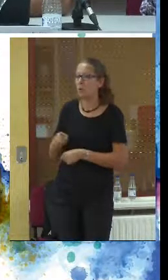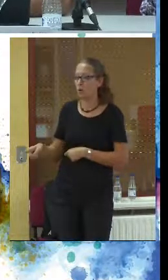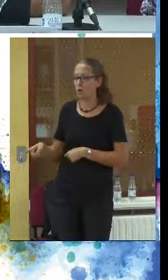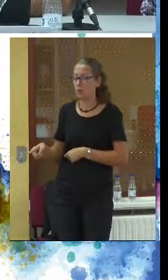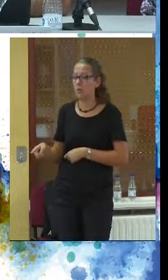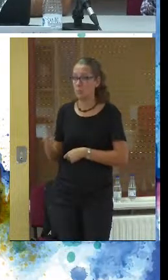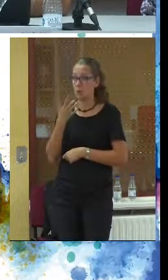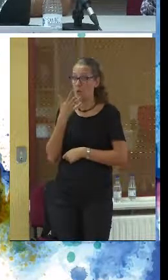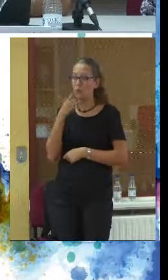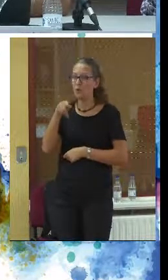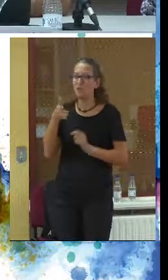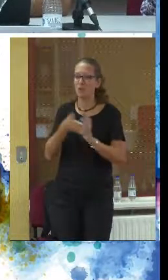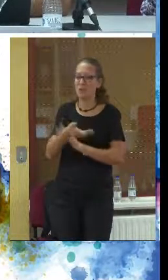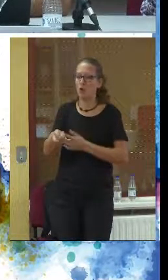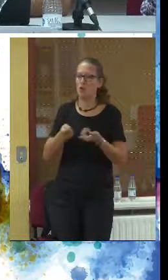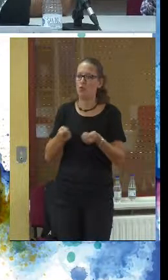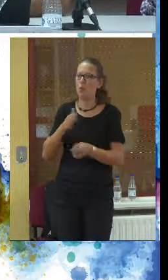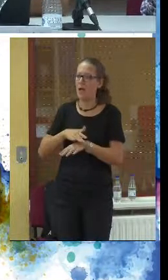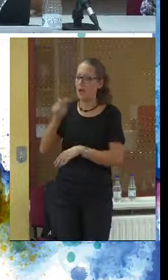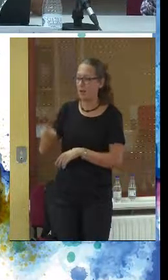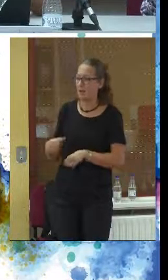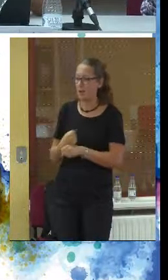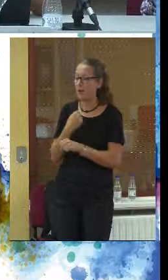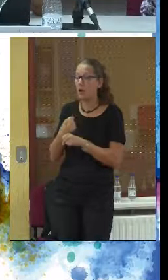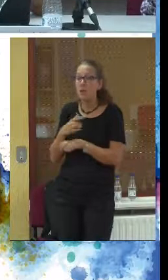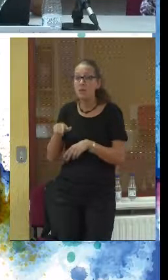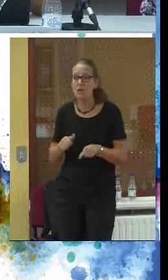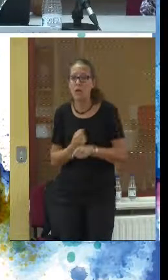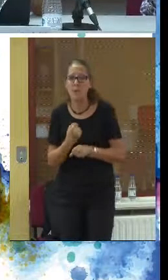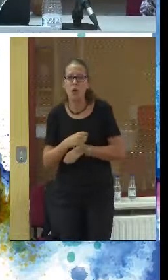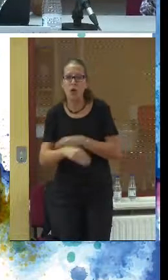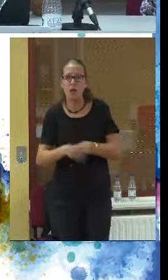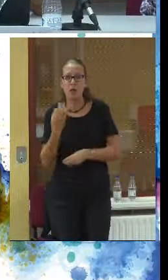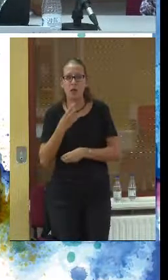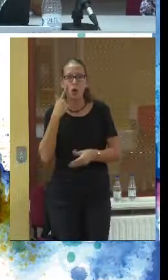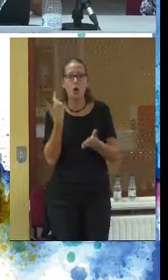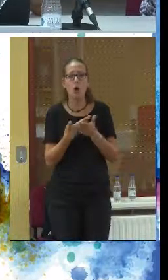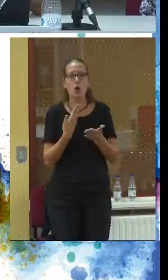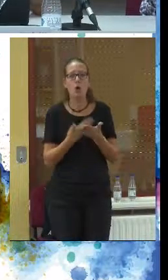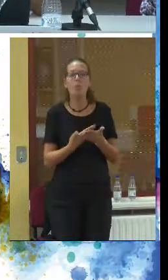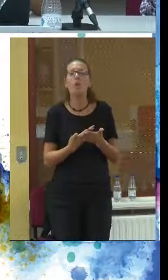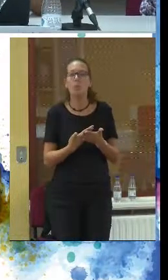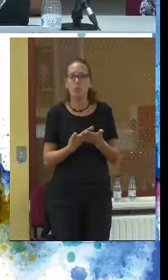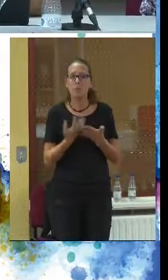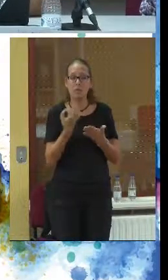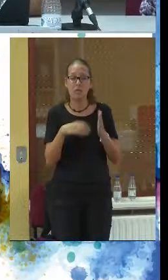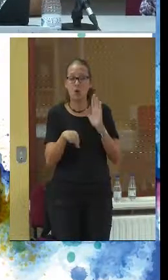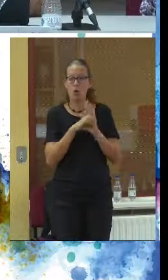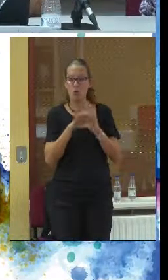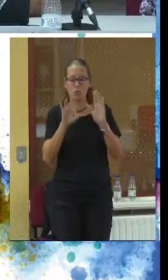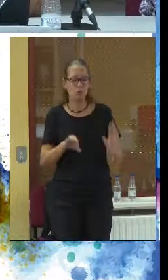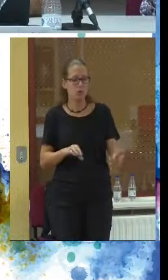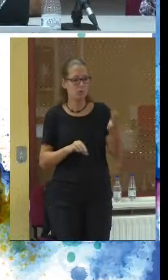number 1, for example? This is a control that we impose upon workers. So all they have to do is